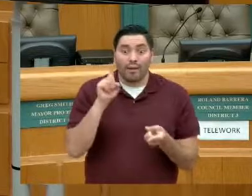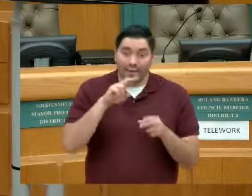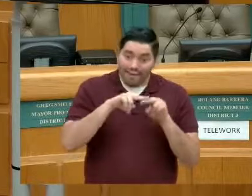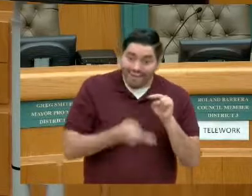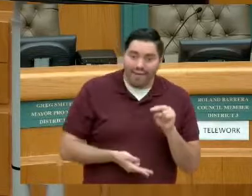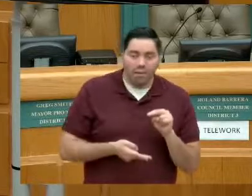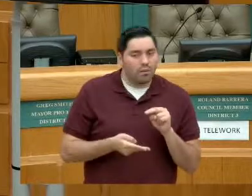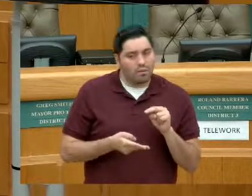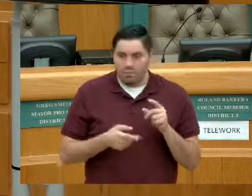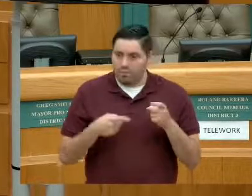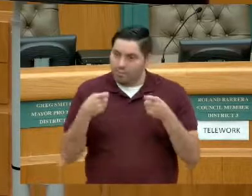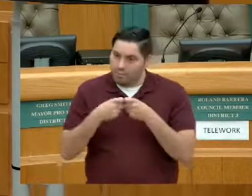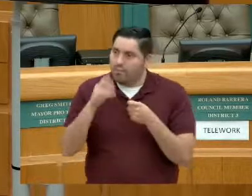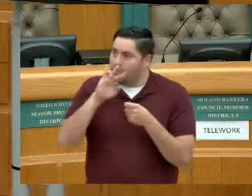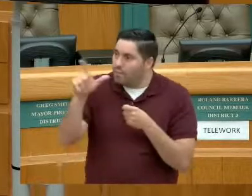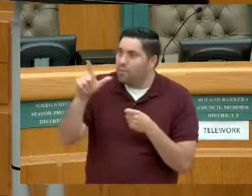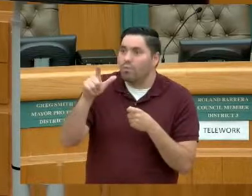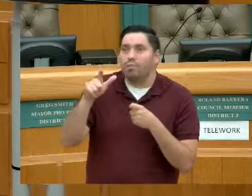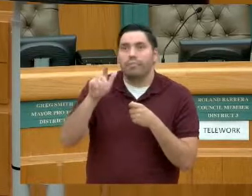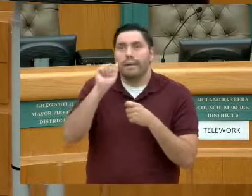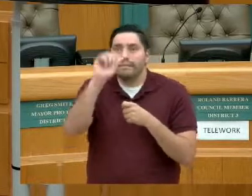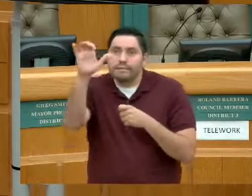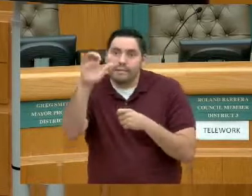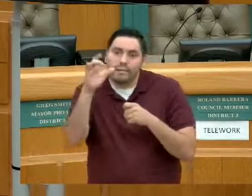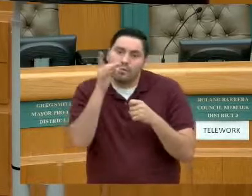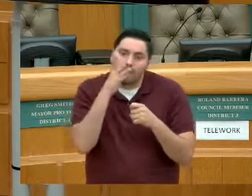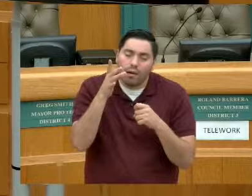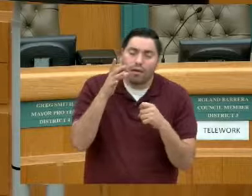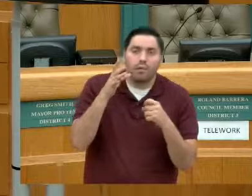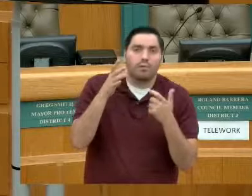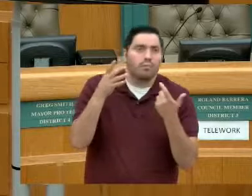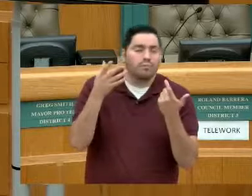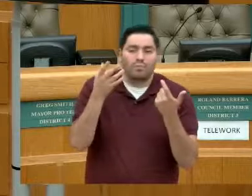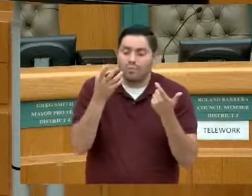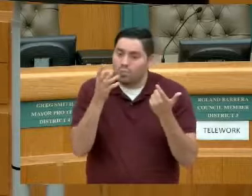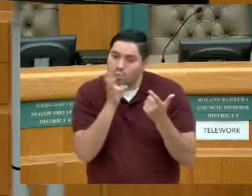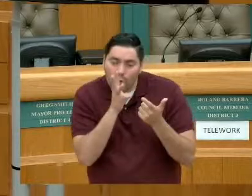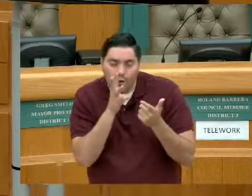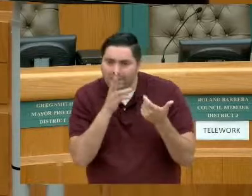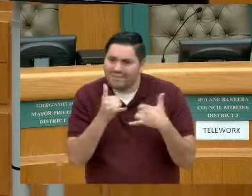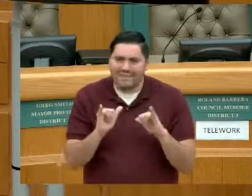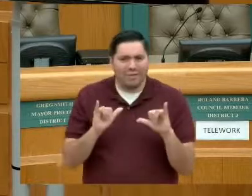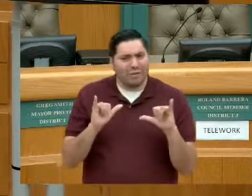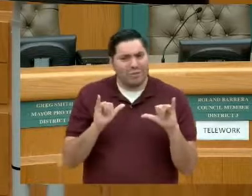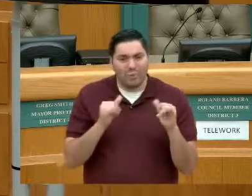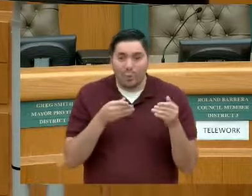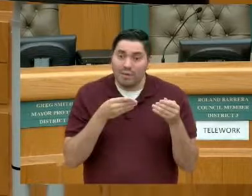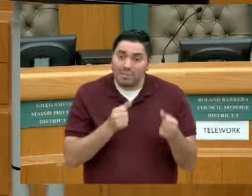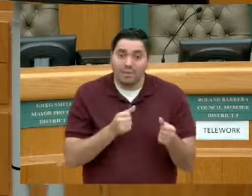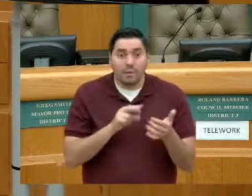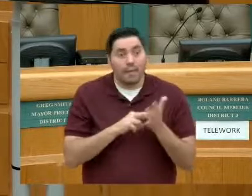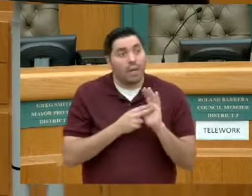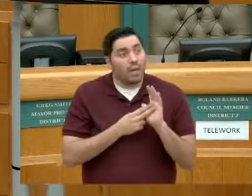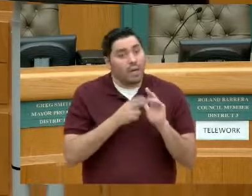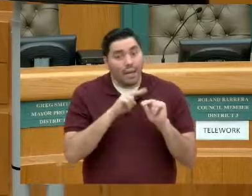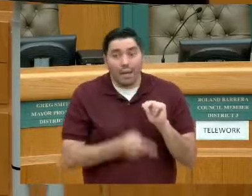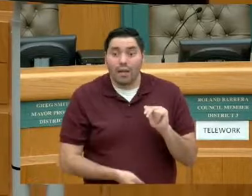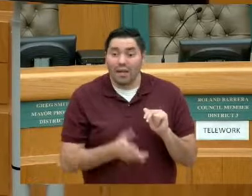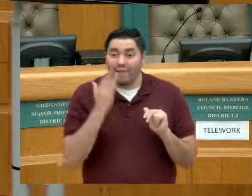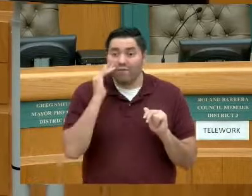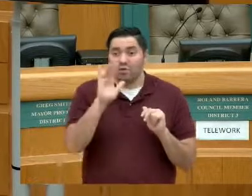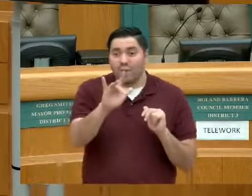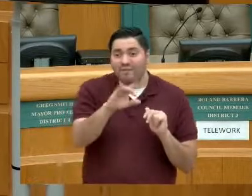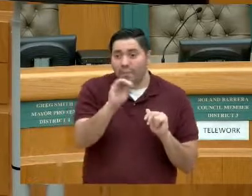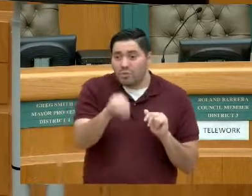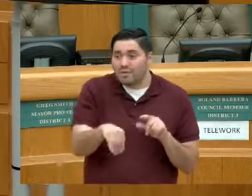It's interesting, your rent doesn't go down. The utilities, you still got air conditioning, you got lights, you got water, utilities. Those expenses don't